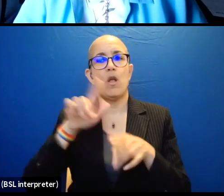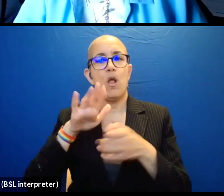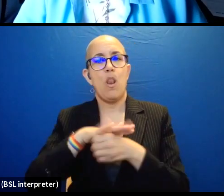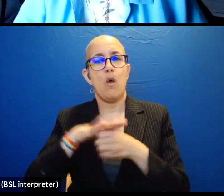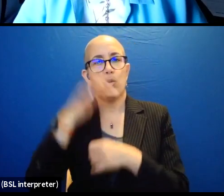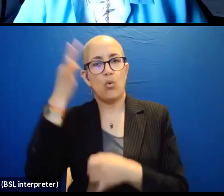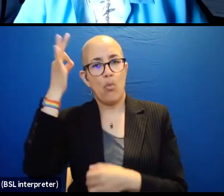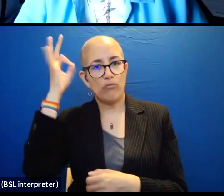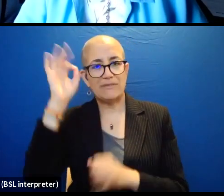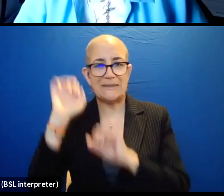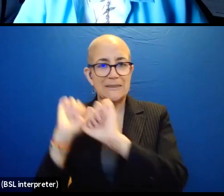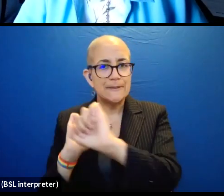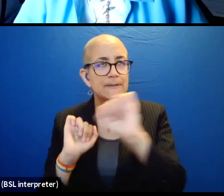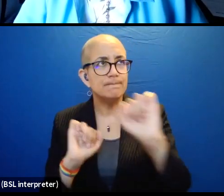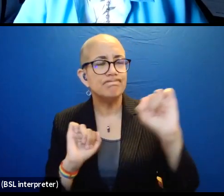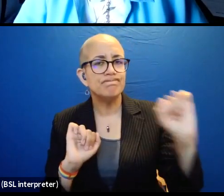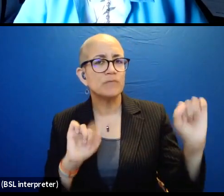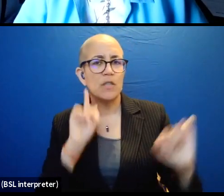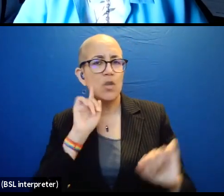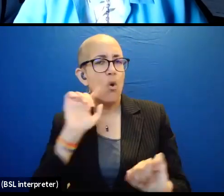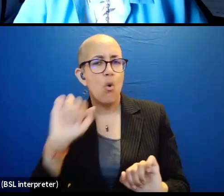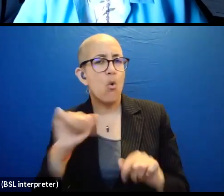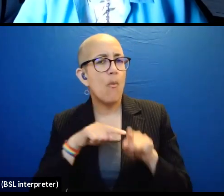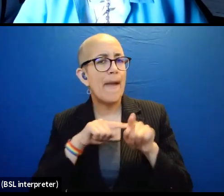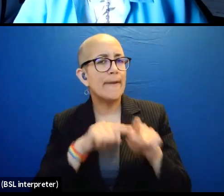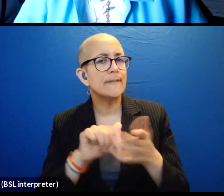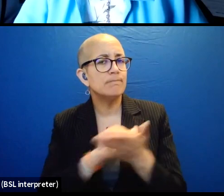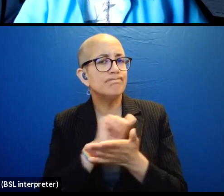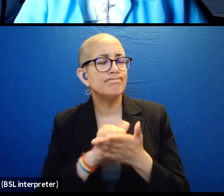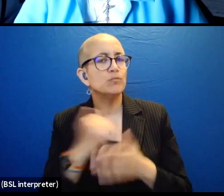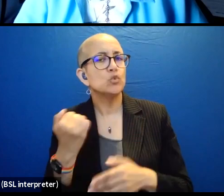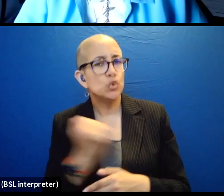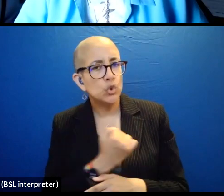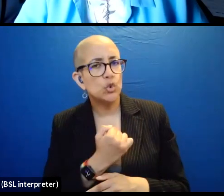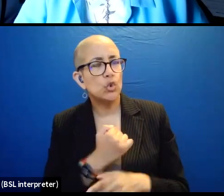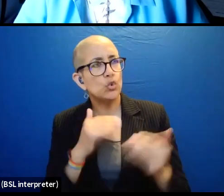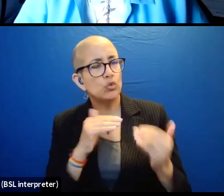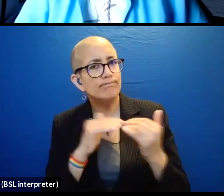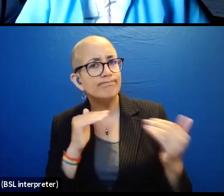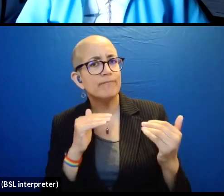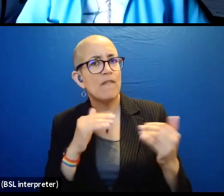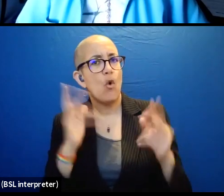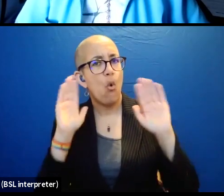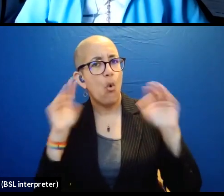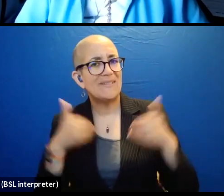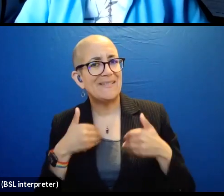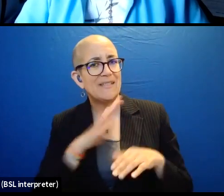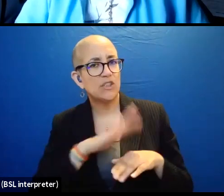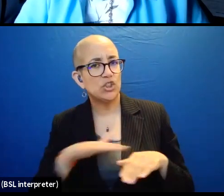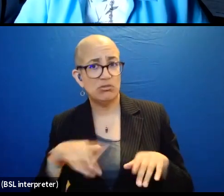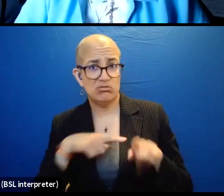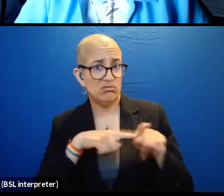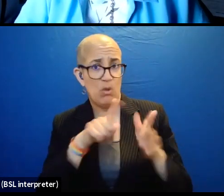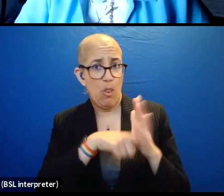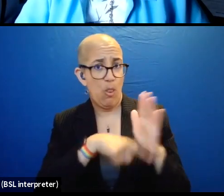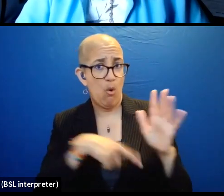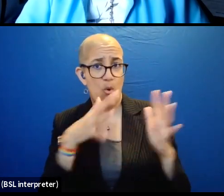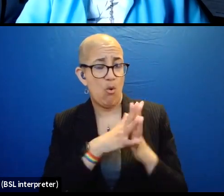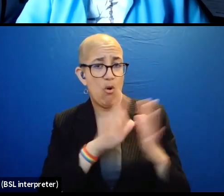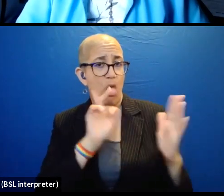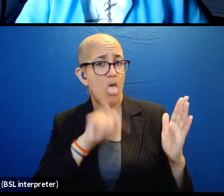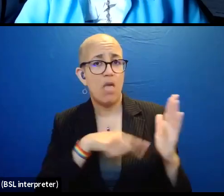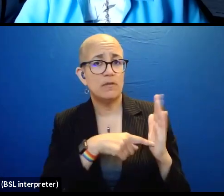always doing what they're supposed to for autistic children under the law. And we found that there are 42 local